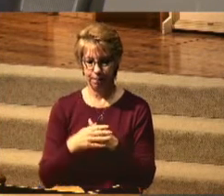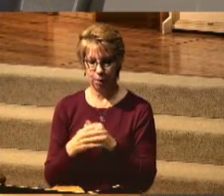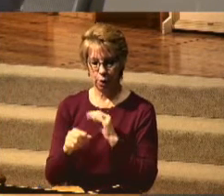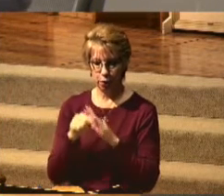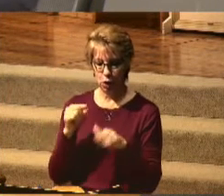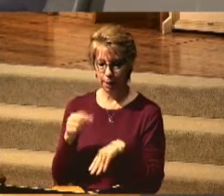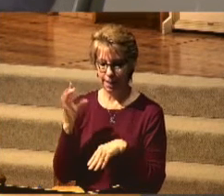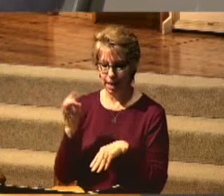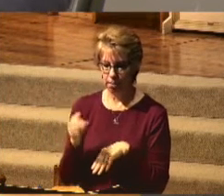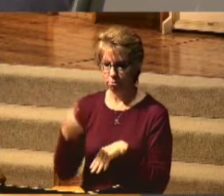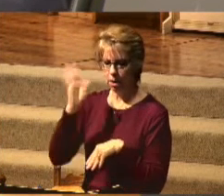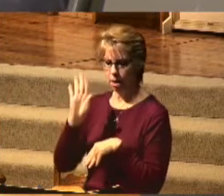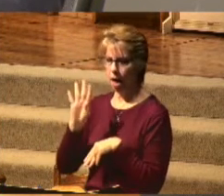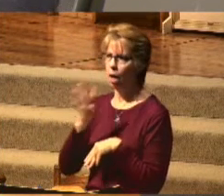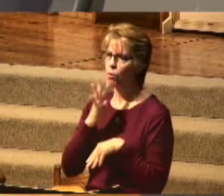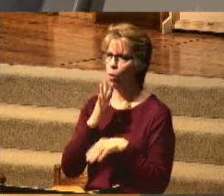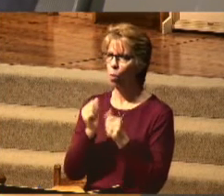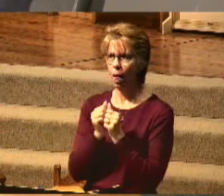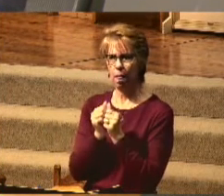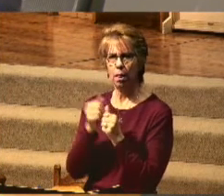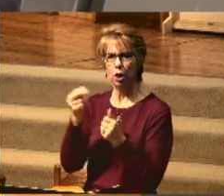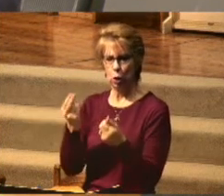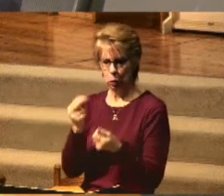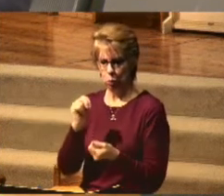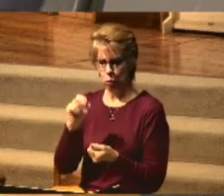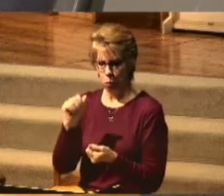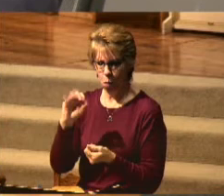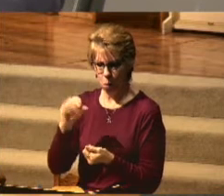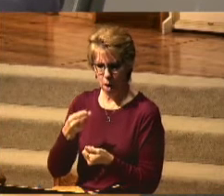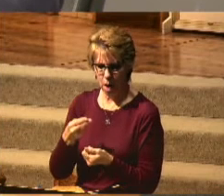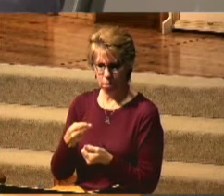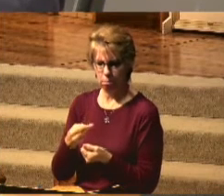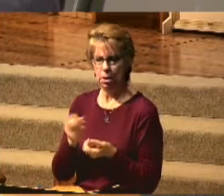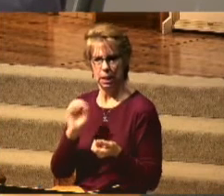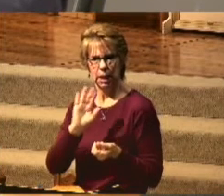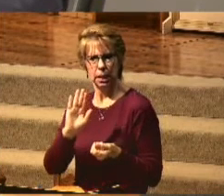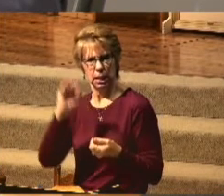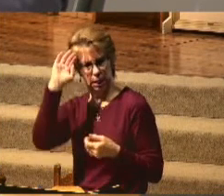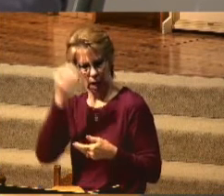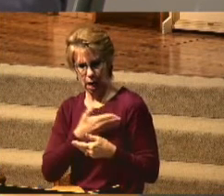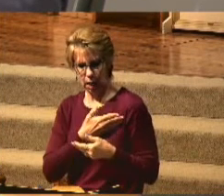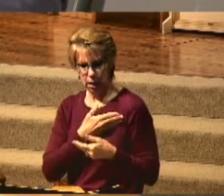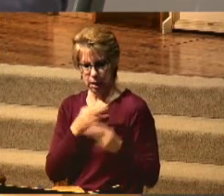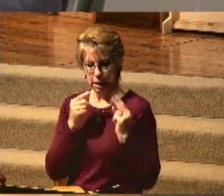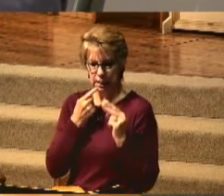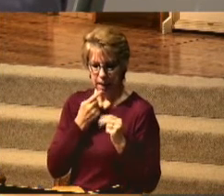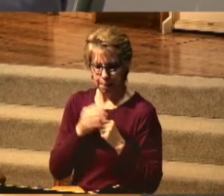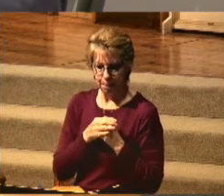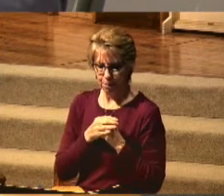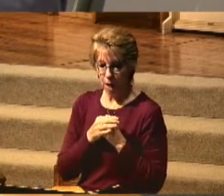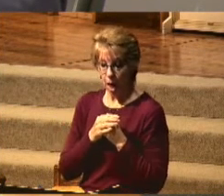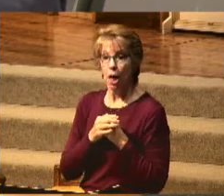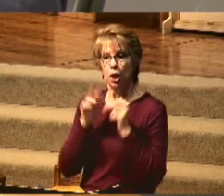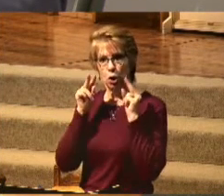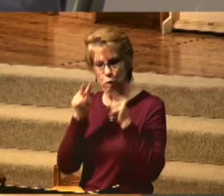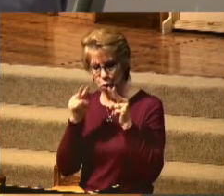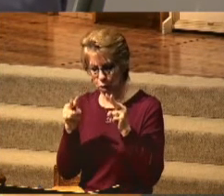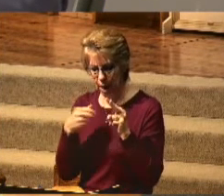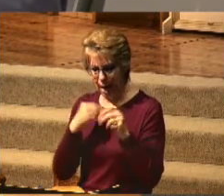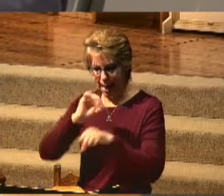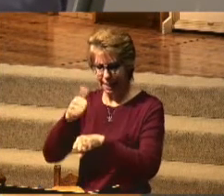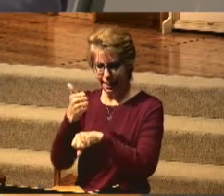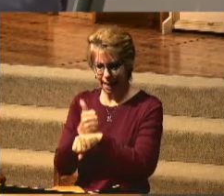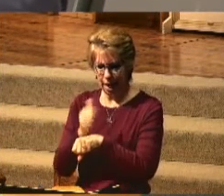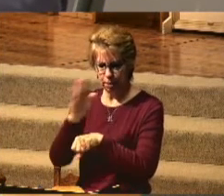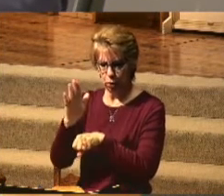spake unto Noah and his sons with him, saying, and I, behold, I establish my covenant with you and with